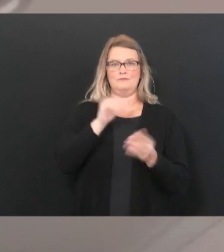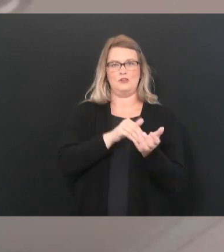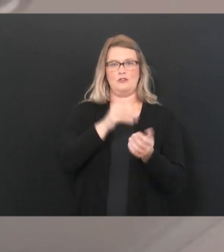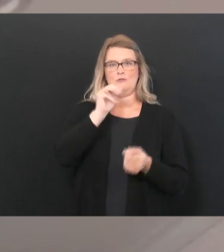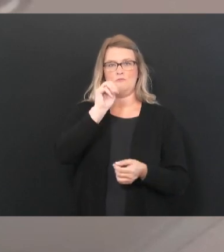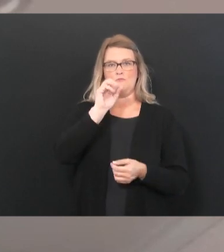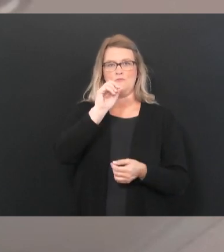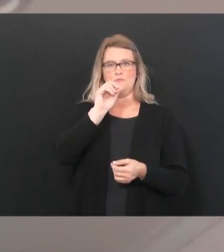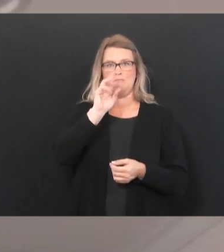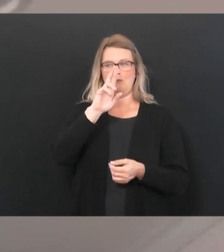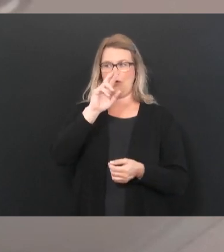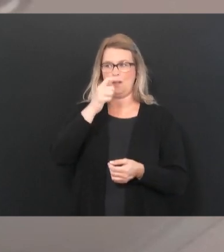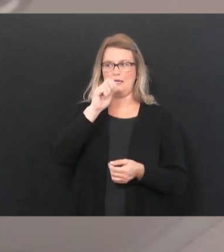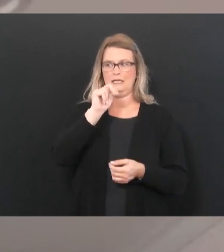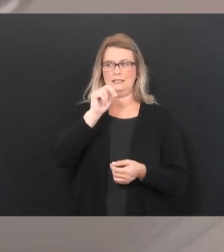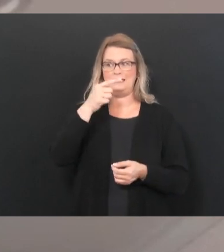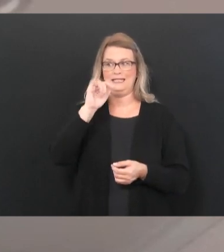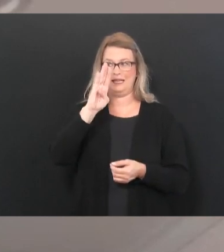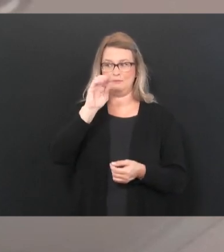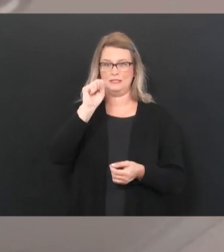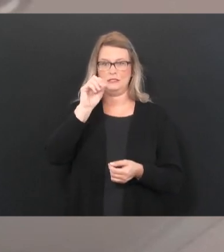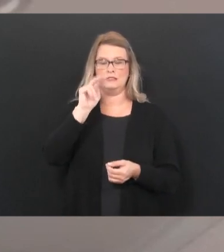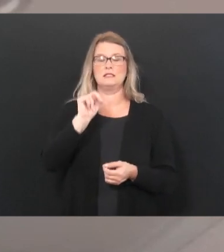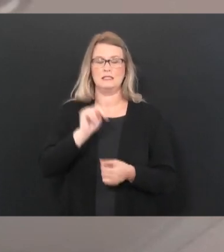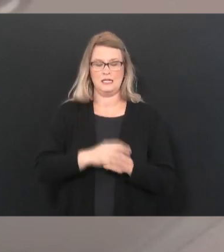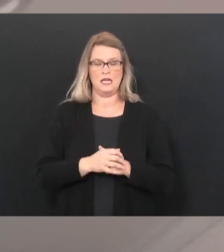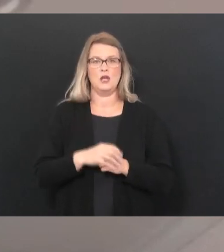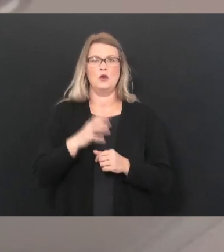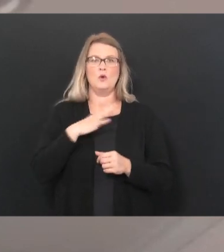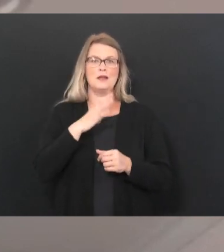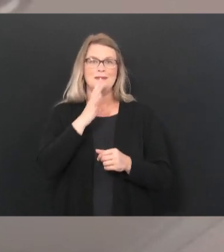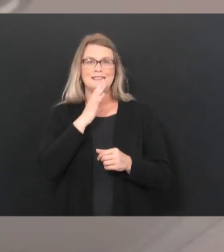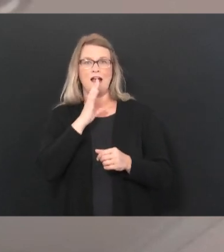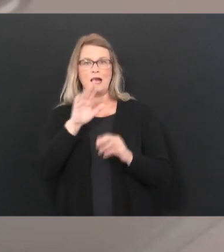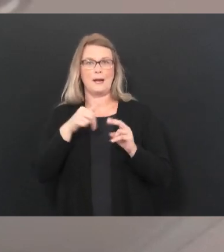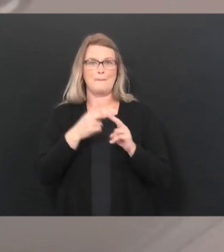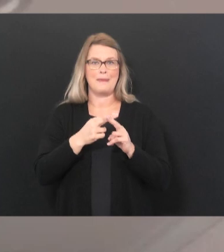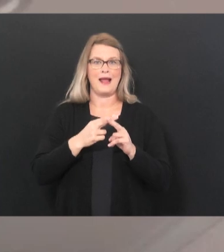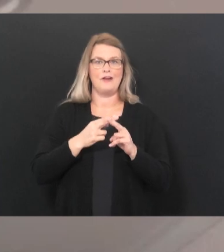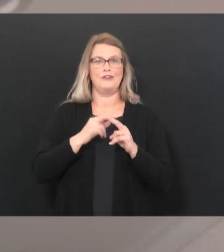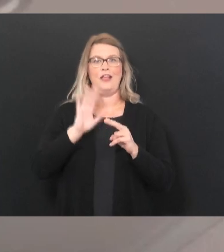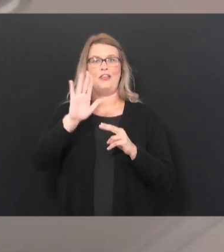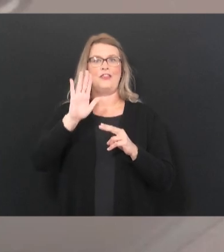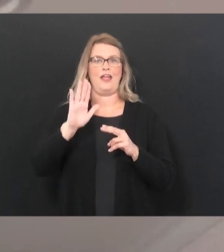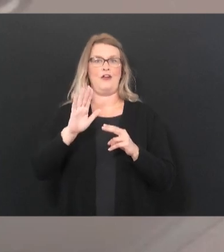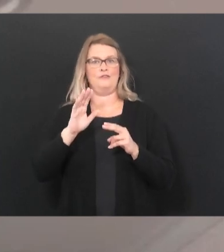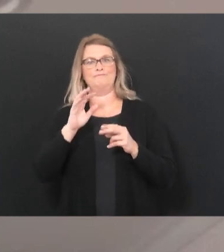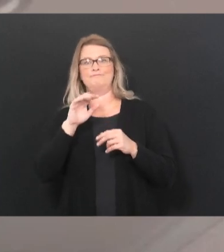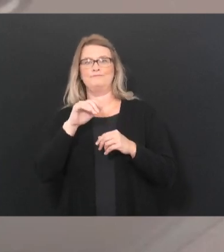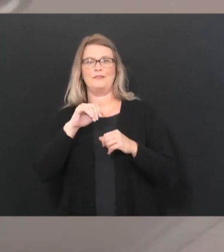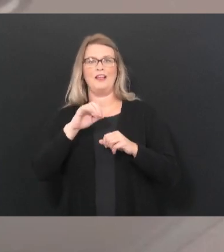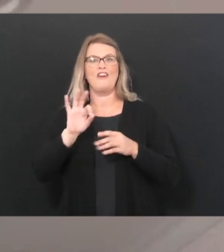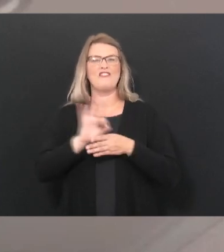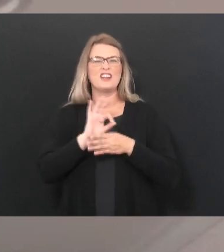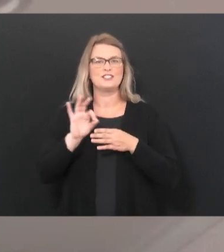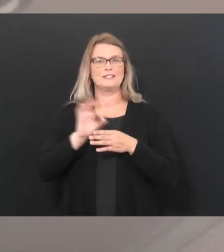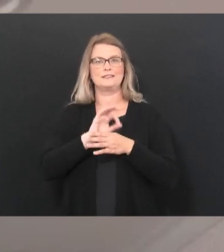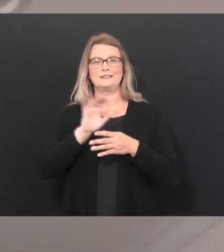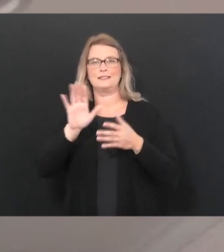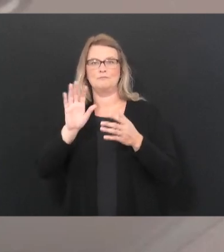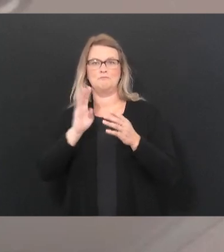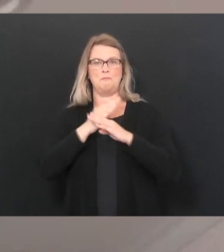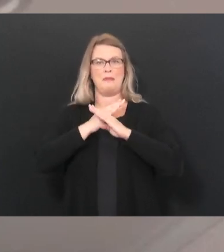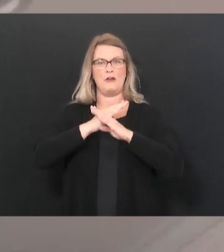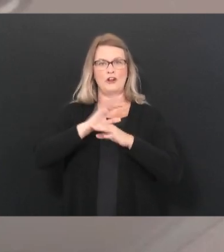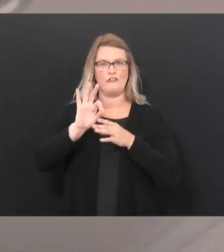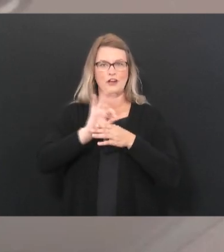talked a bit about testing masks and looking at barrier function. That's been spearheaded by Dr. Tim Nurkowitz, who's worked